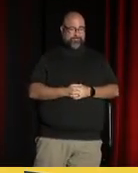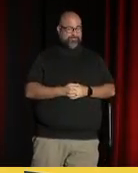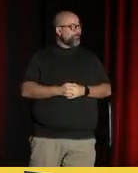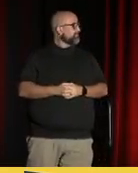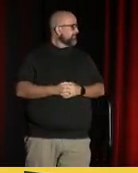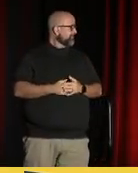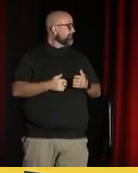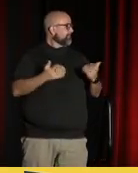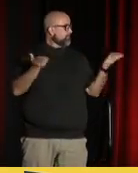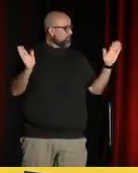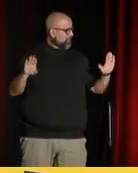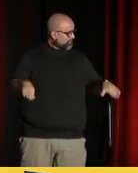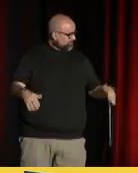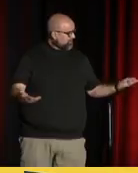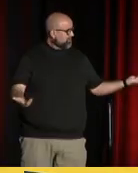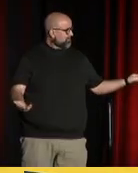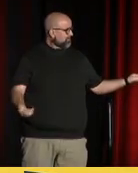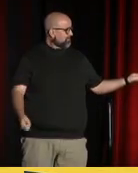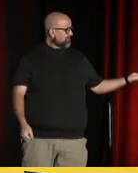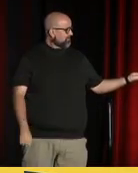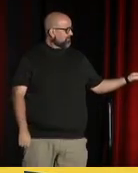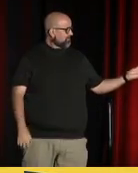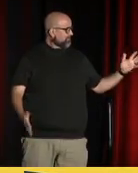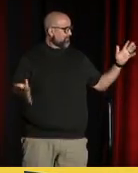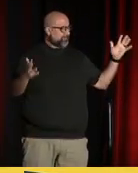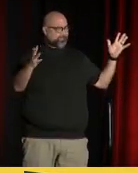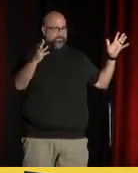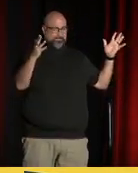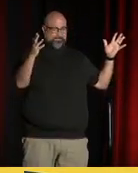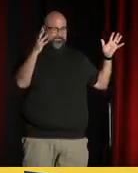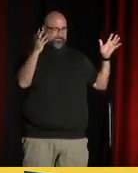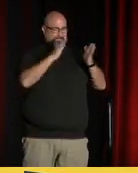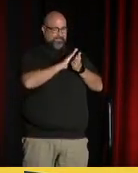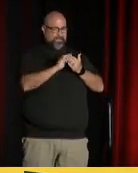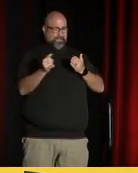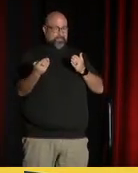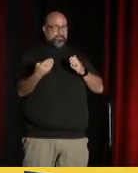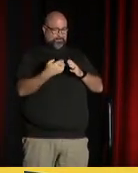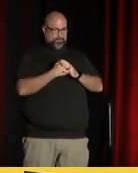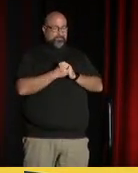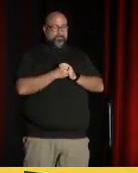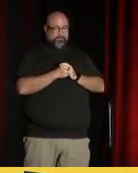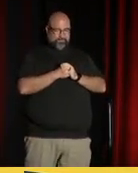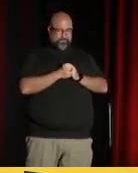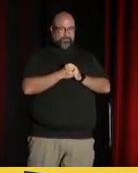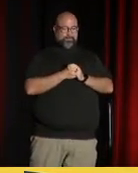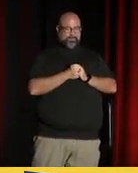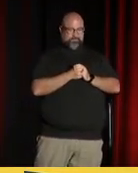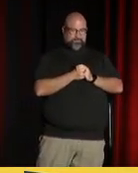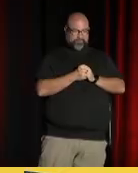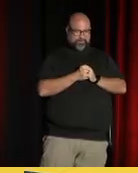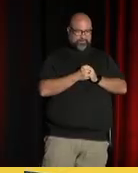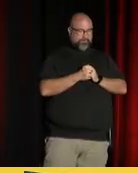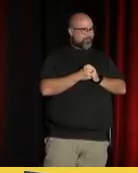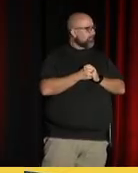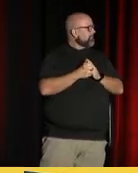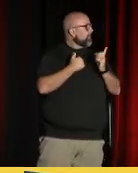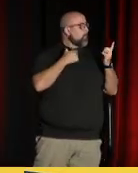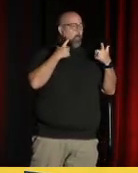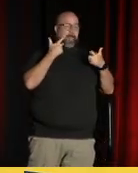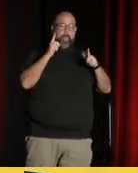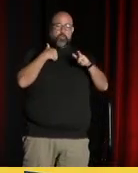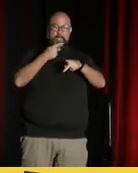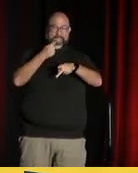Andrew, take a bow. Nice job. You know what, Andrew? I am going to let you keep the